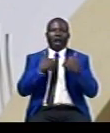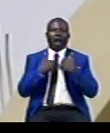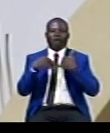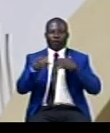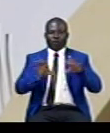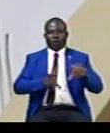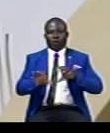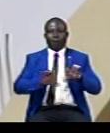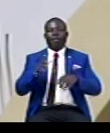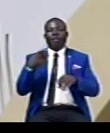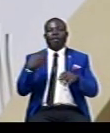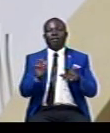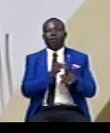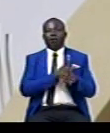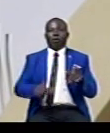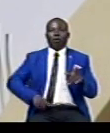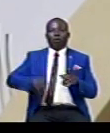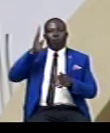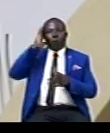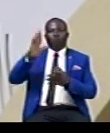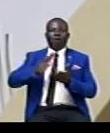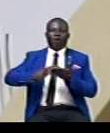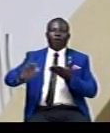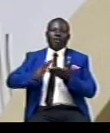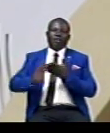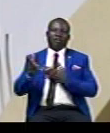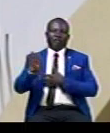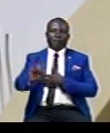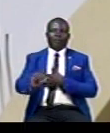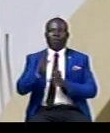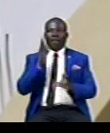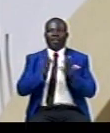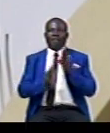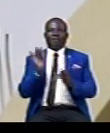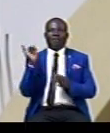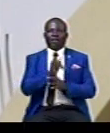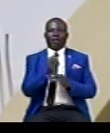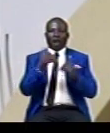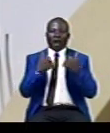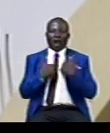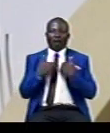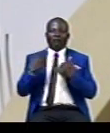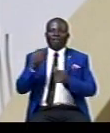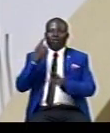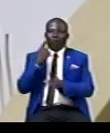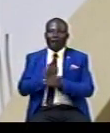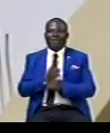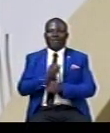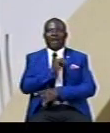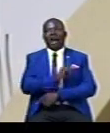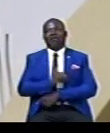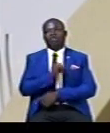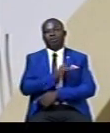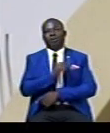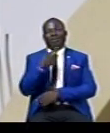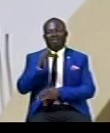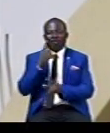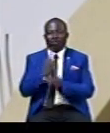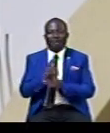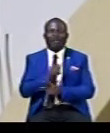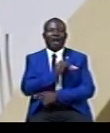the Lord will forgive them if they have the right attitude. Right